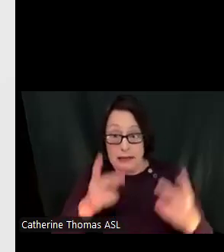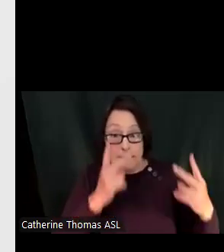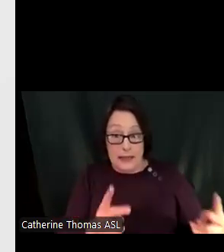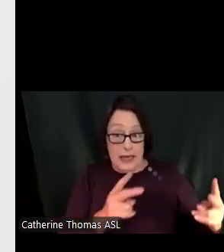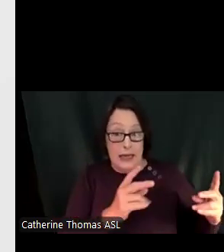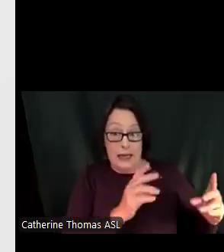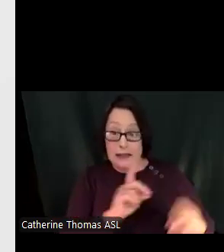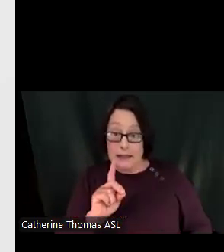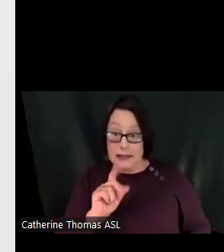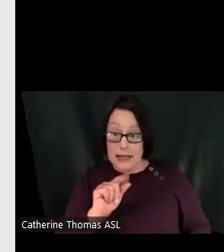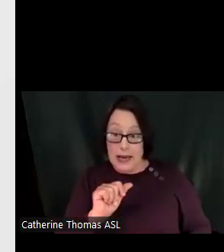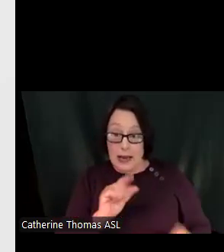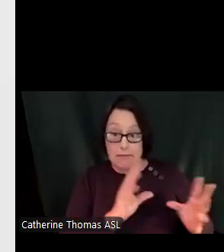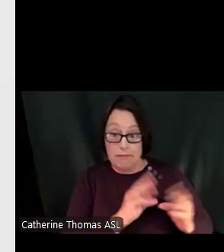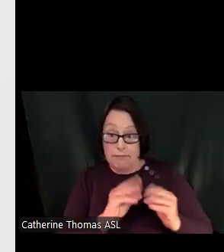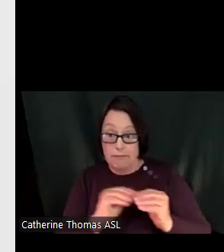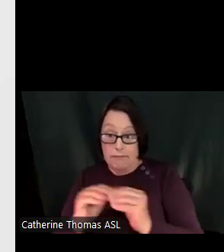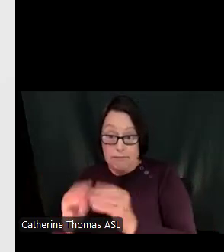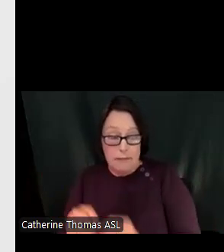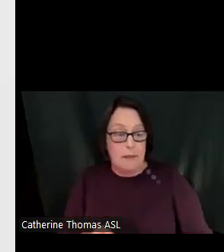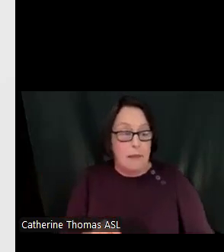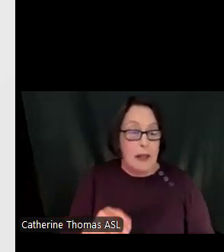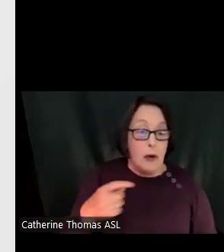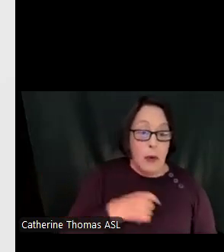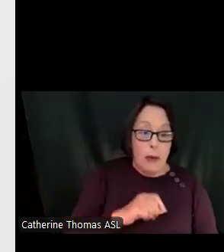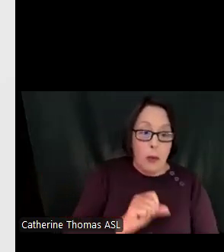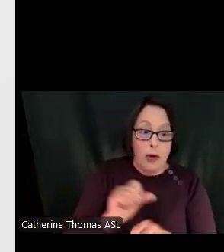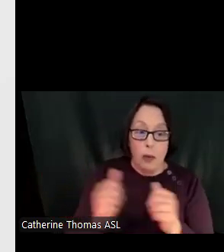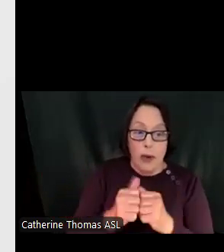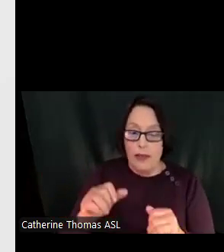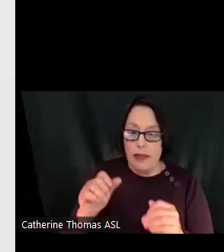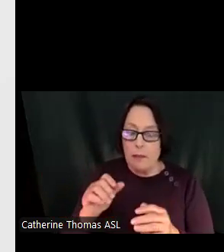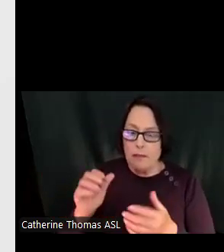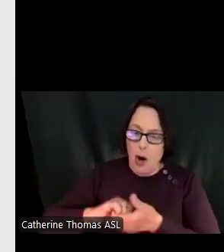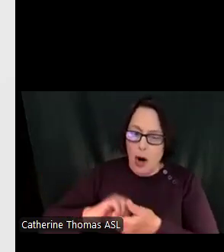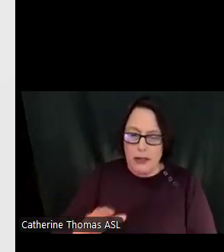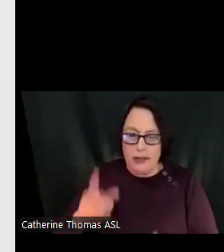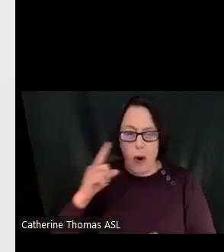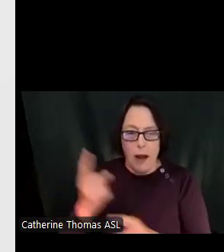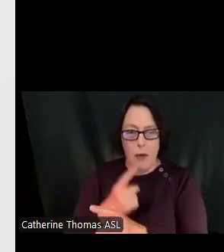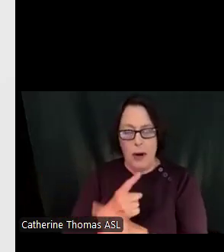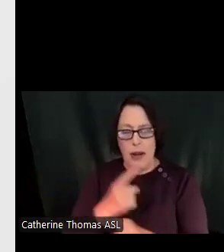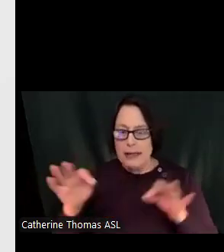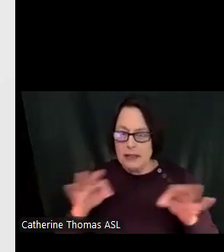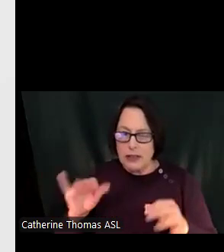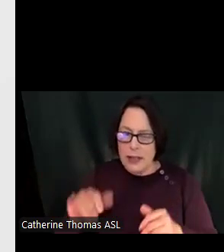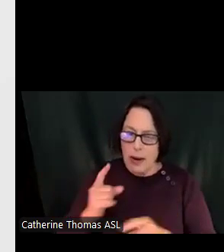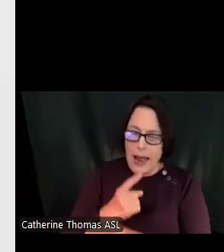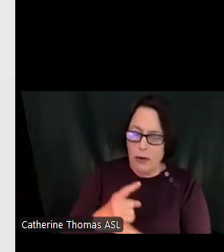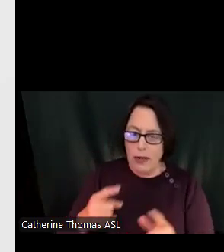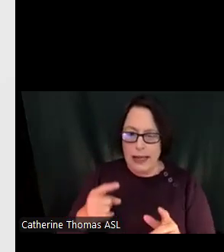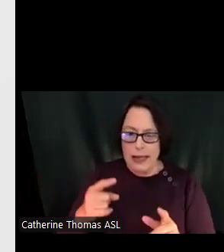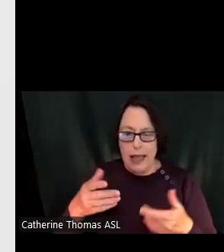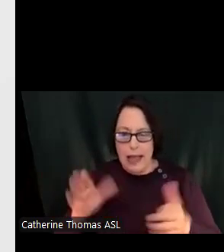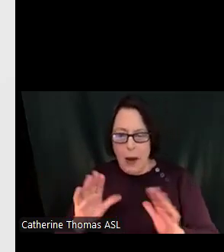In 2020, HCA worked with federal partners to develop appropriate definitions that would accurately represent how to measure the state